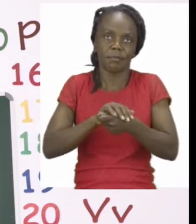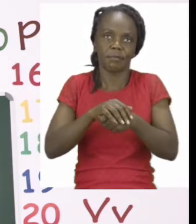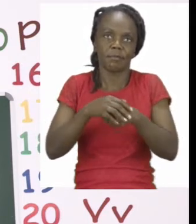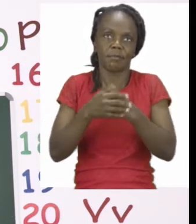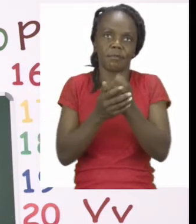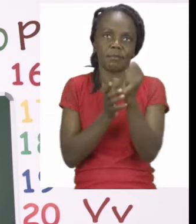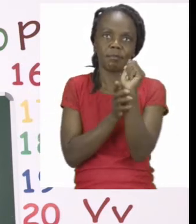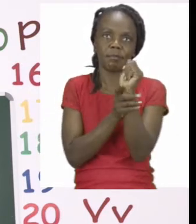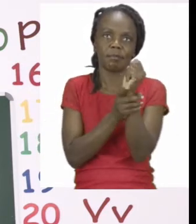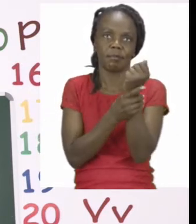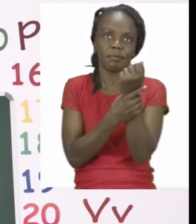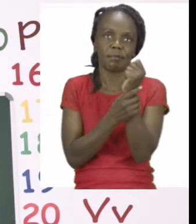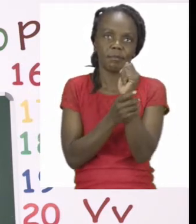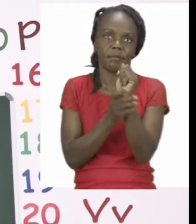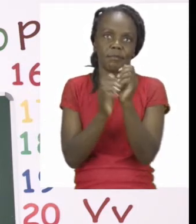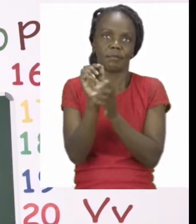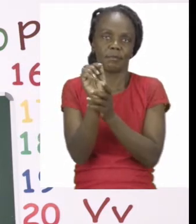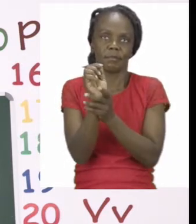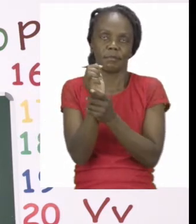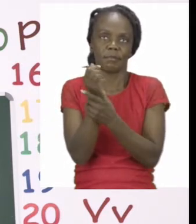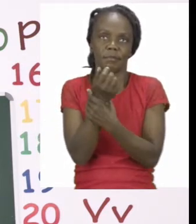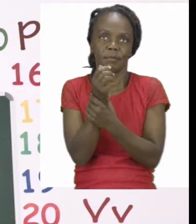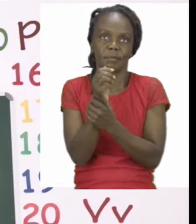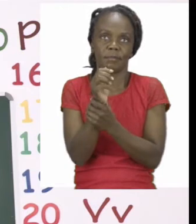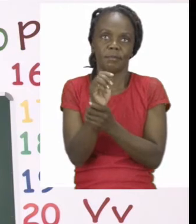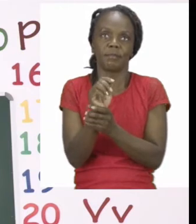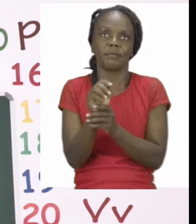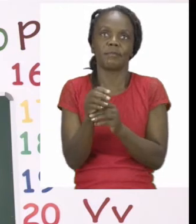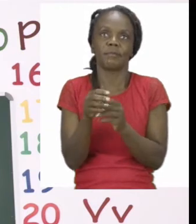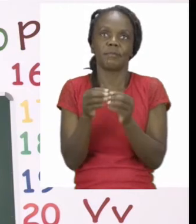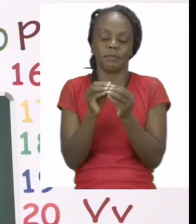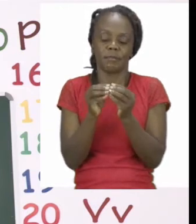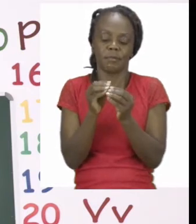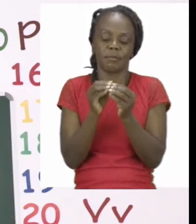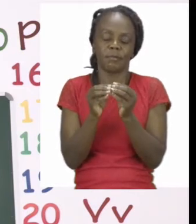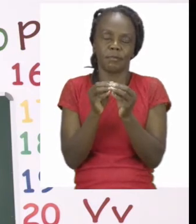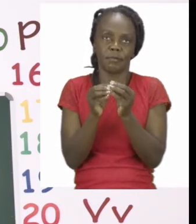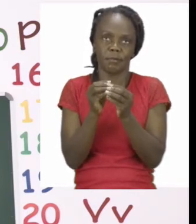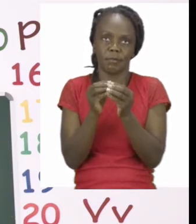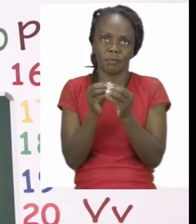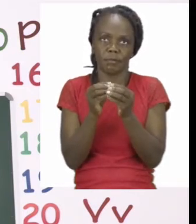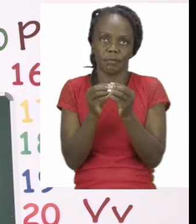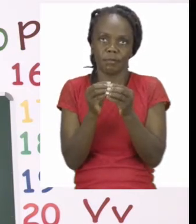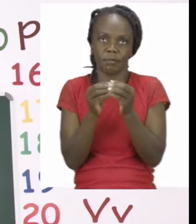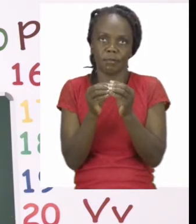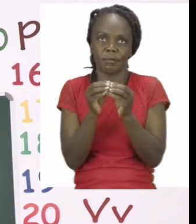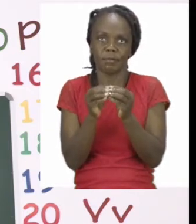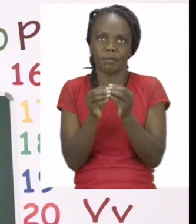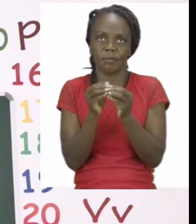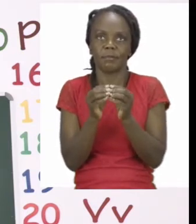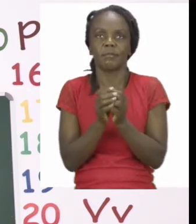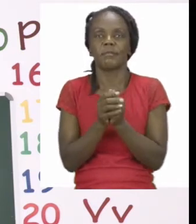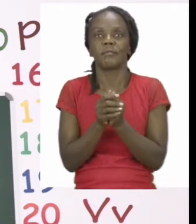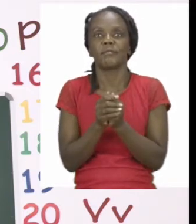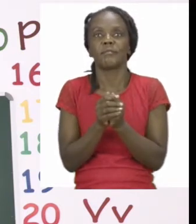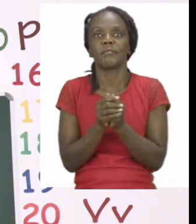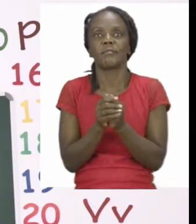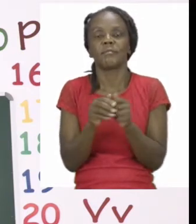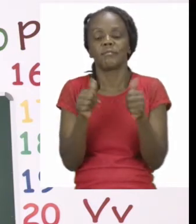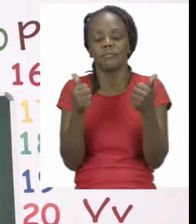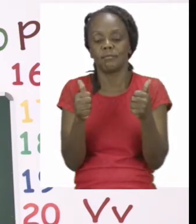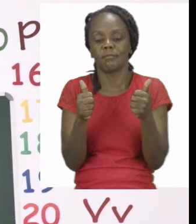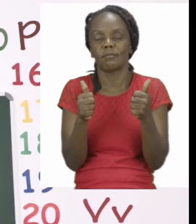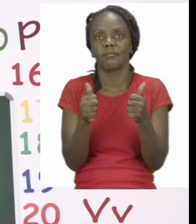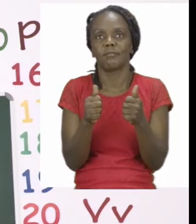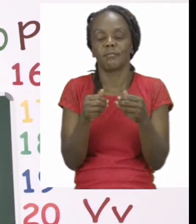hands, on our wrists, and the fingertips too. Well done.